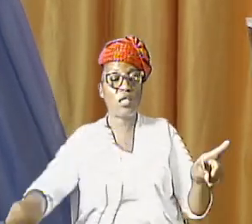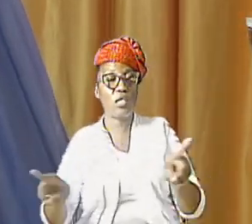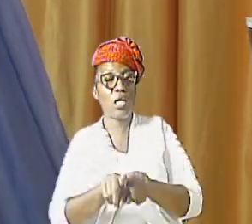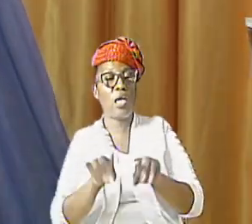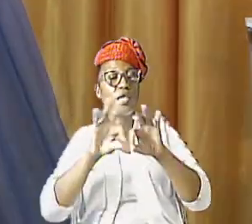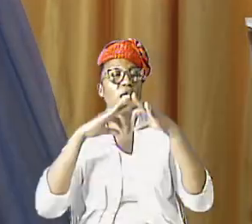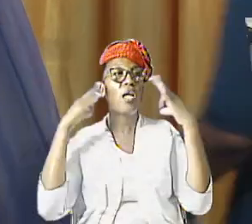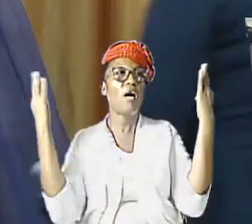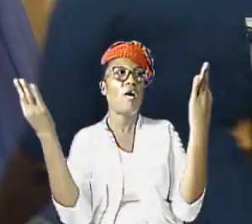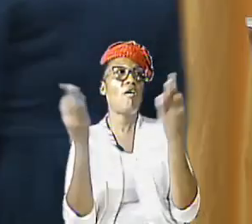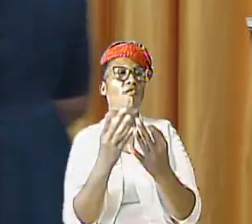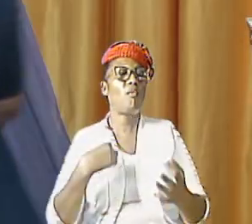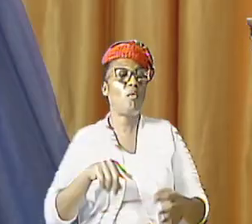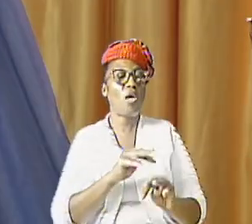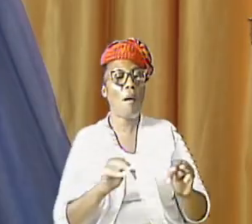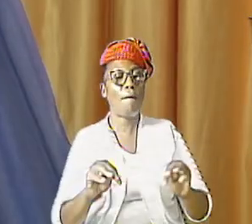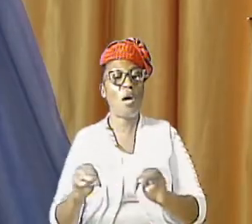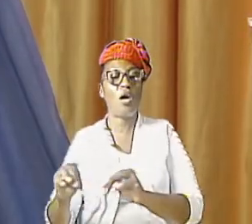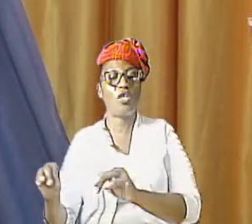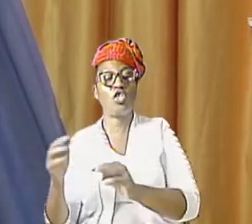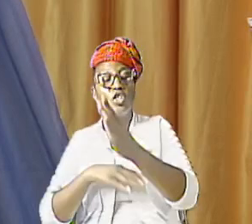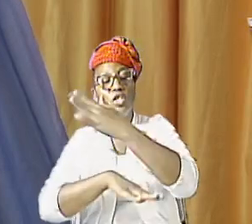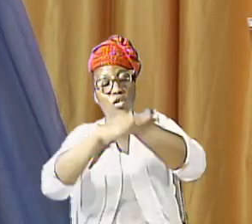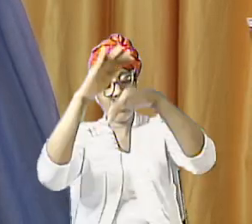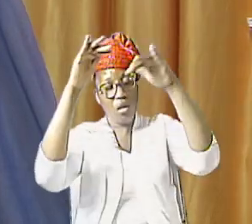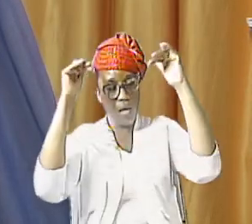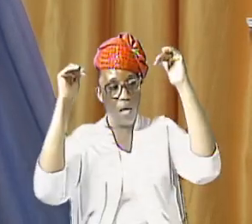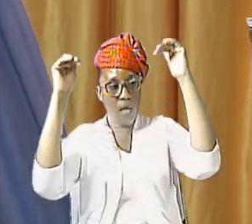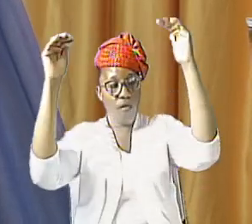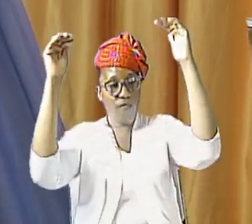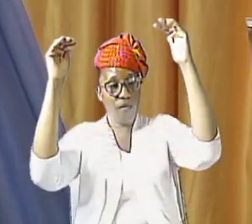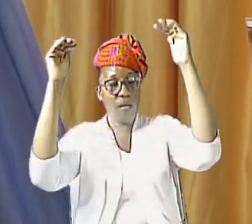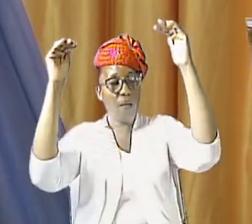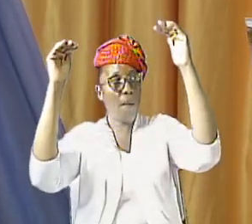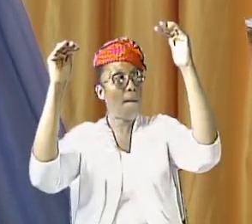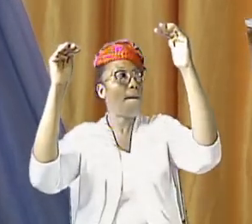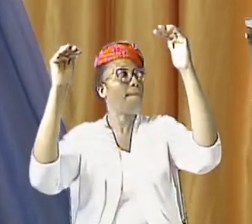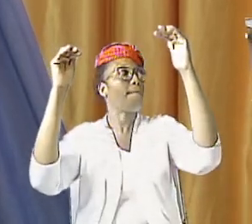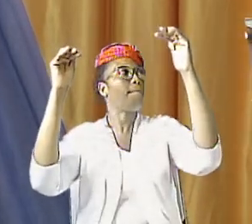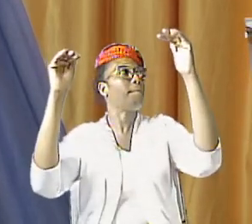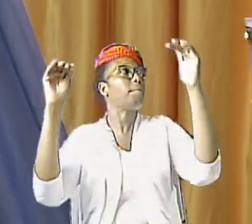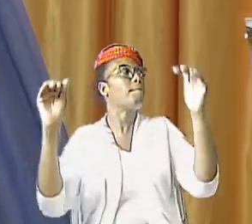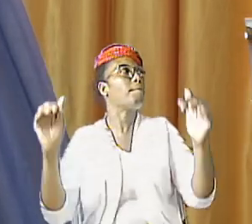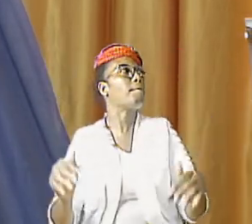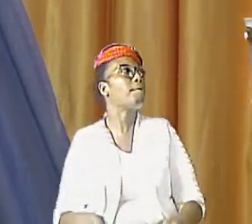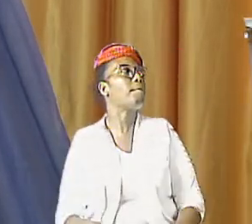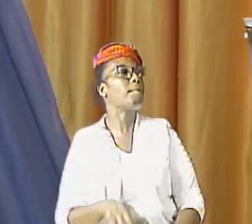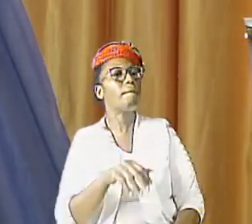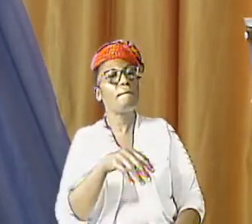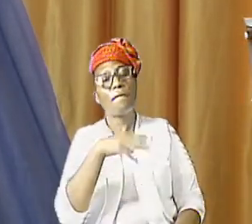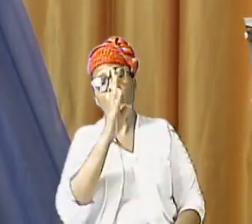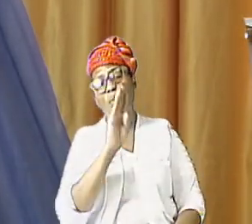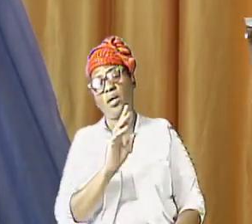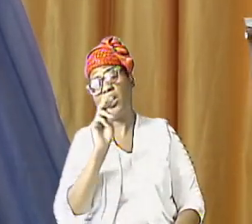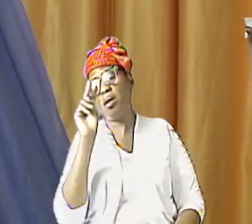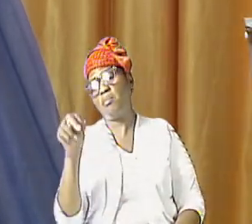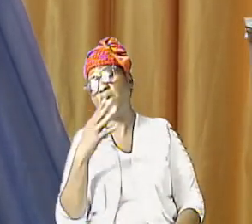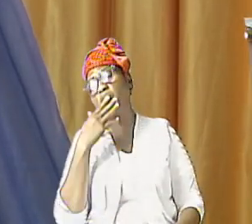family, we're marching to Zion. Amen? Amen. Praise God. Has God been good to